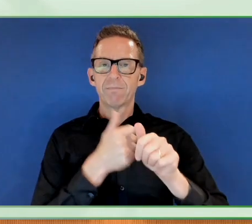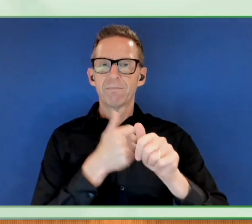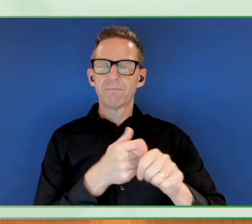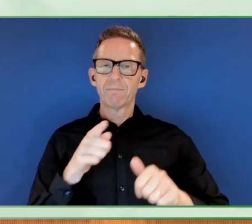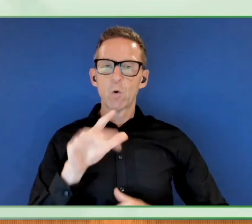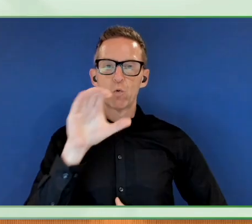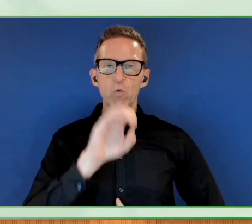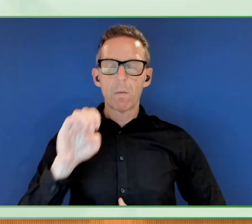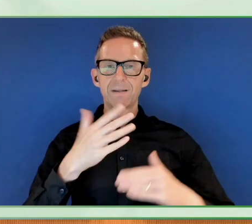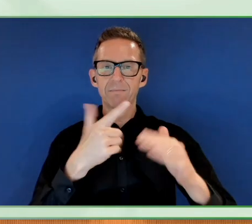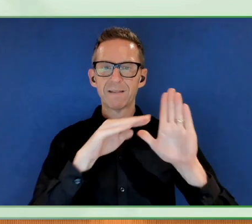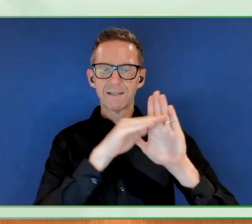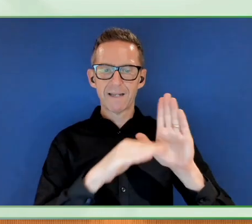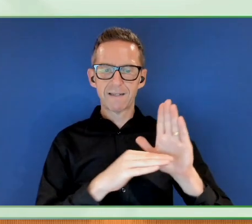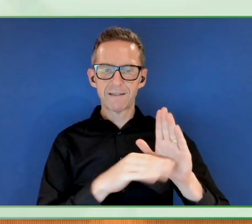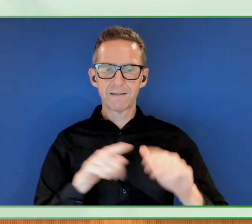301549. The